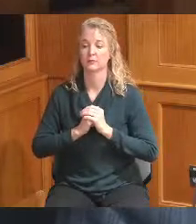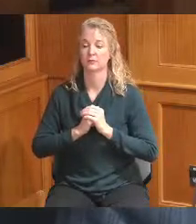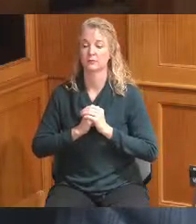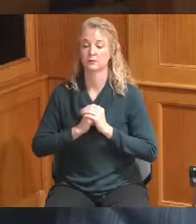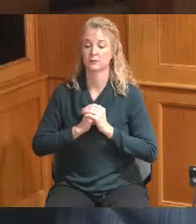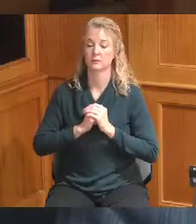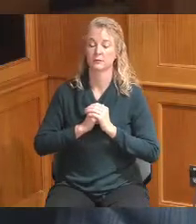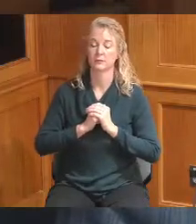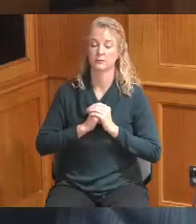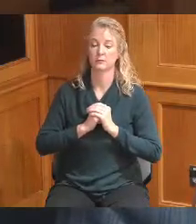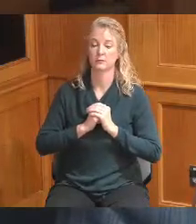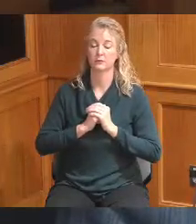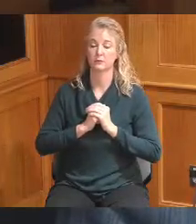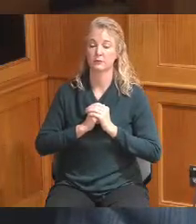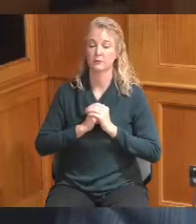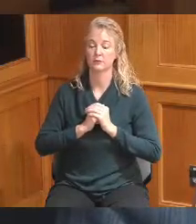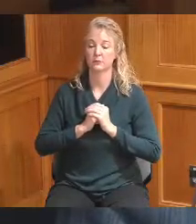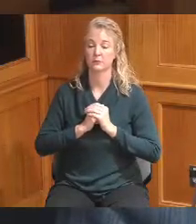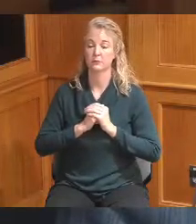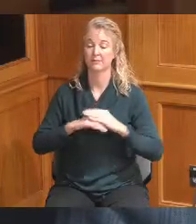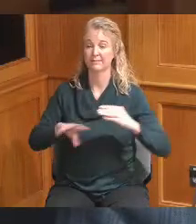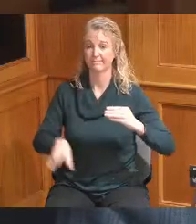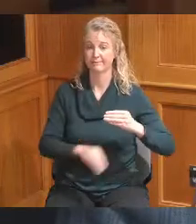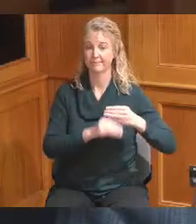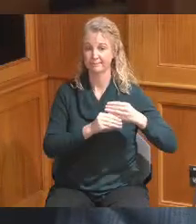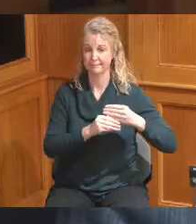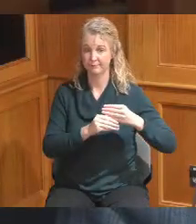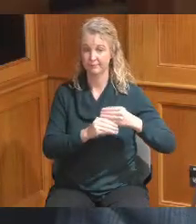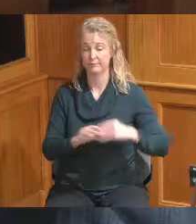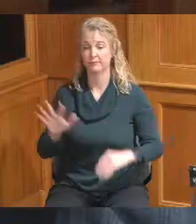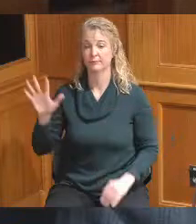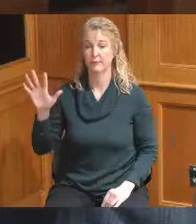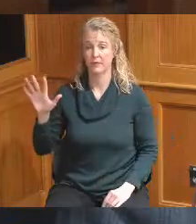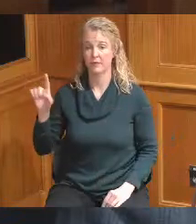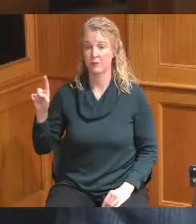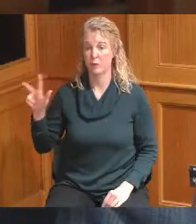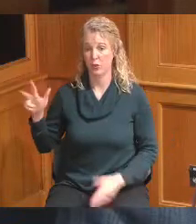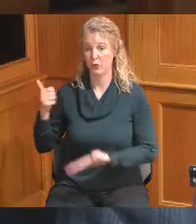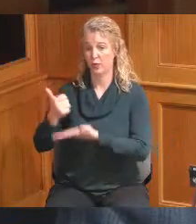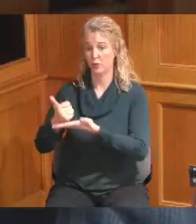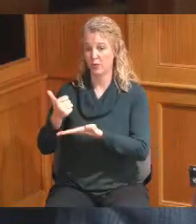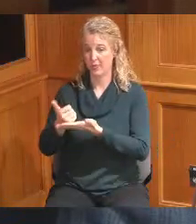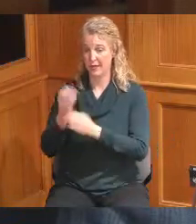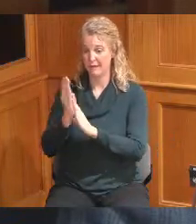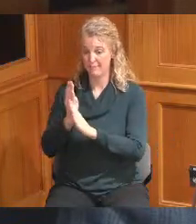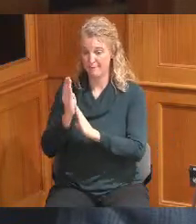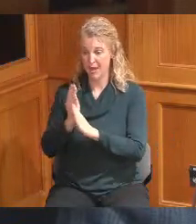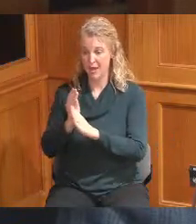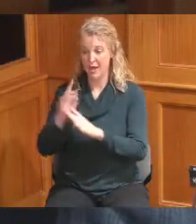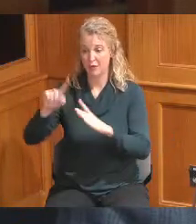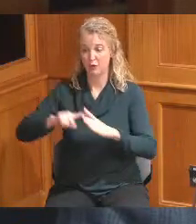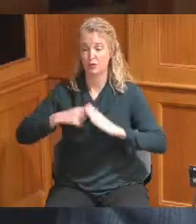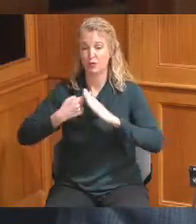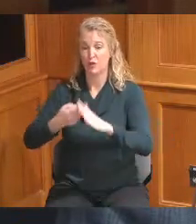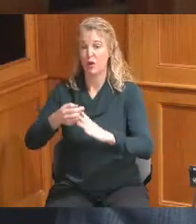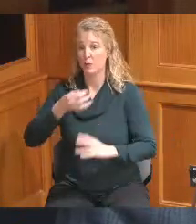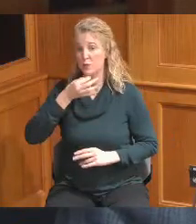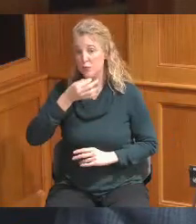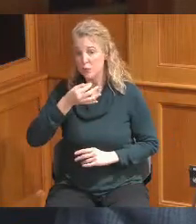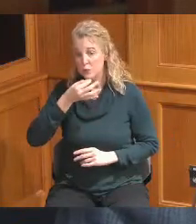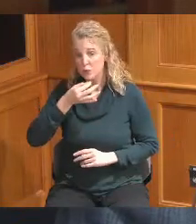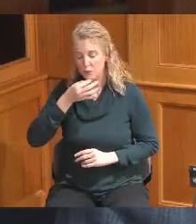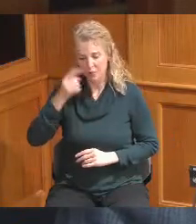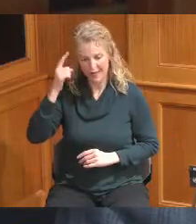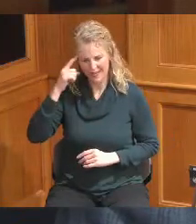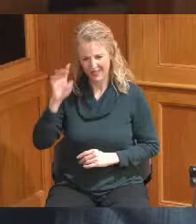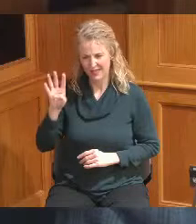Also, in addition to that, the 513 relief bus will be kicking off soon. I think